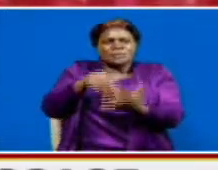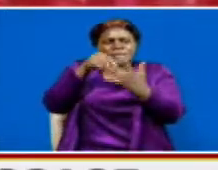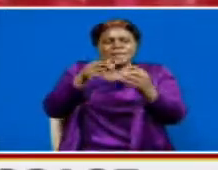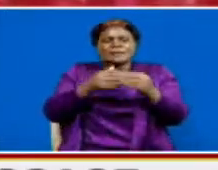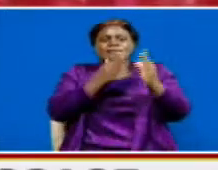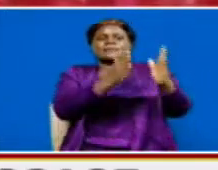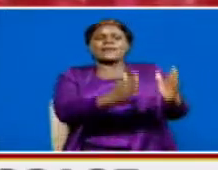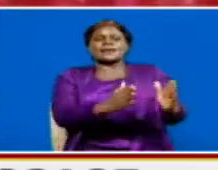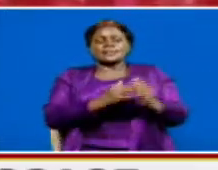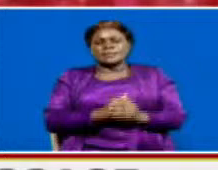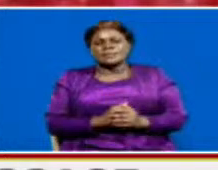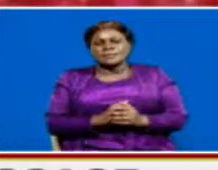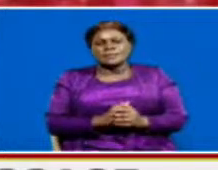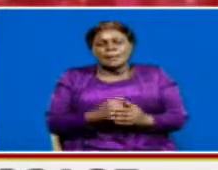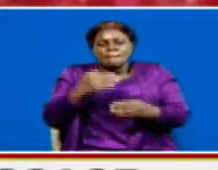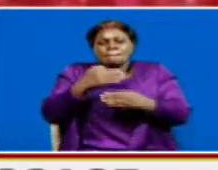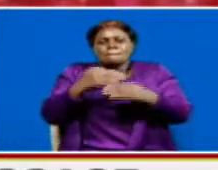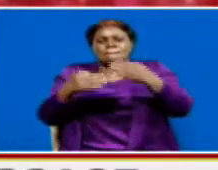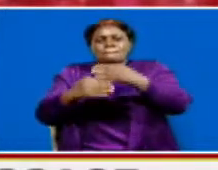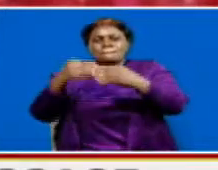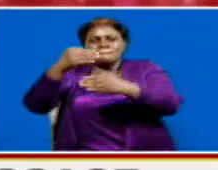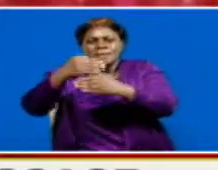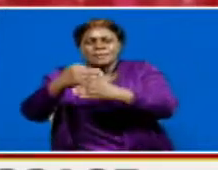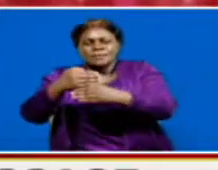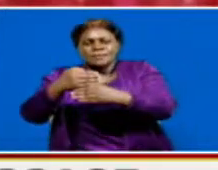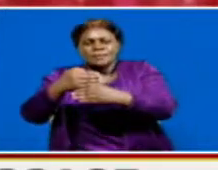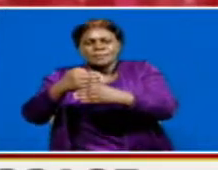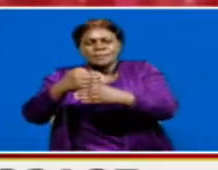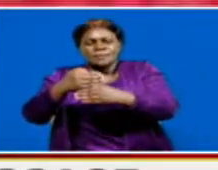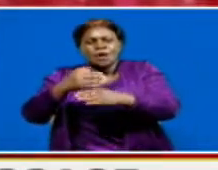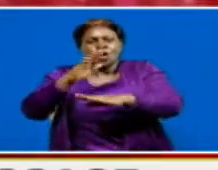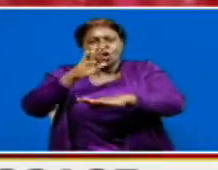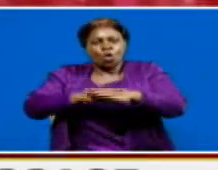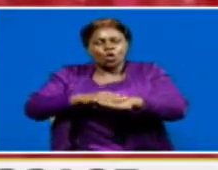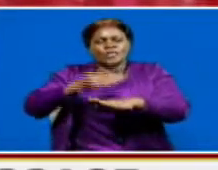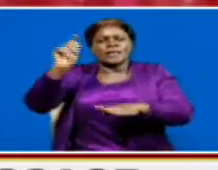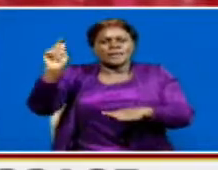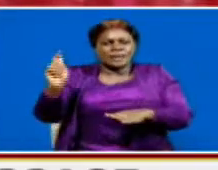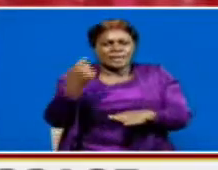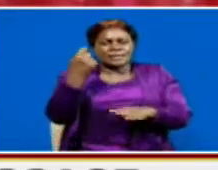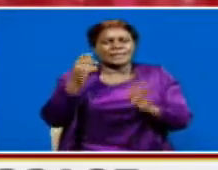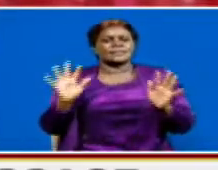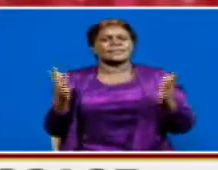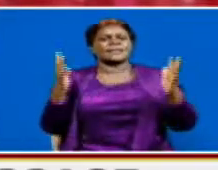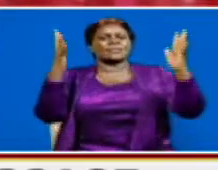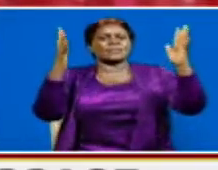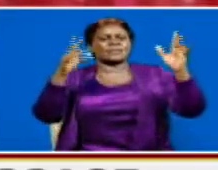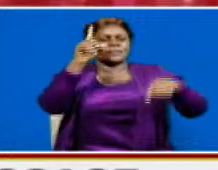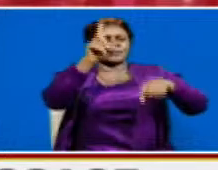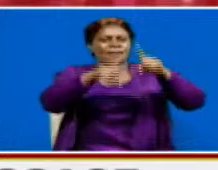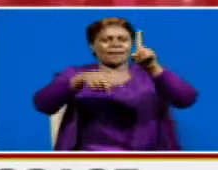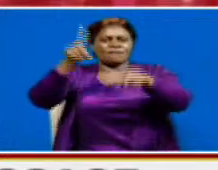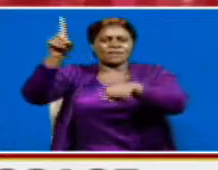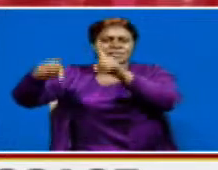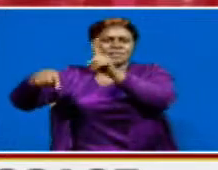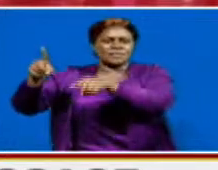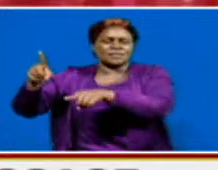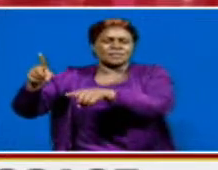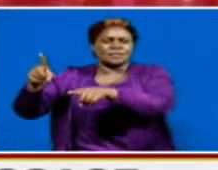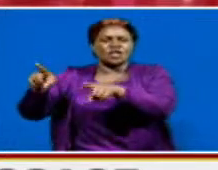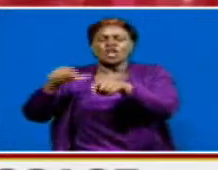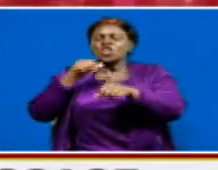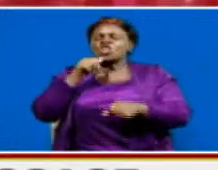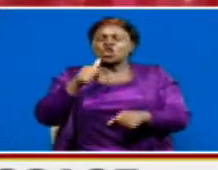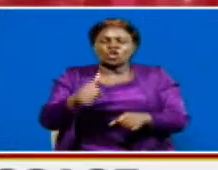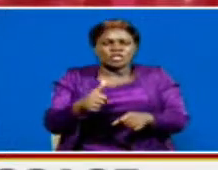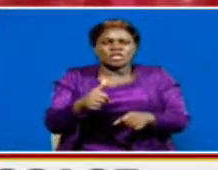leaders, to build on the Kenya that celebrates diversity and